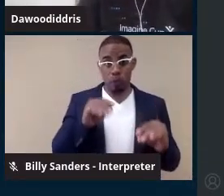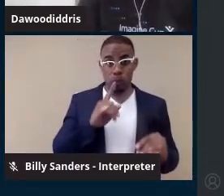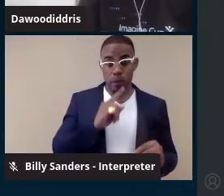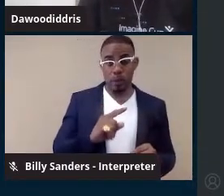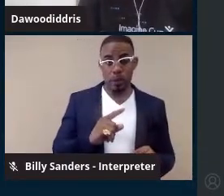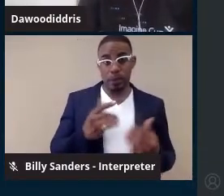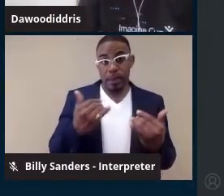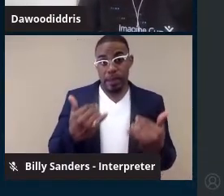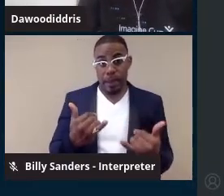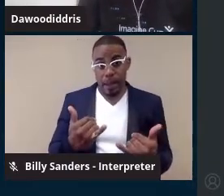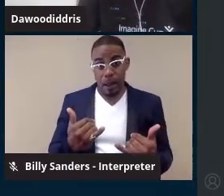to now open another